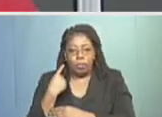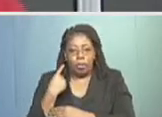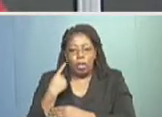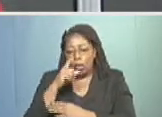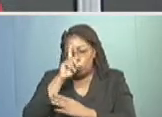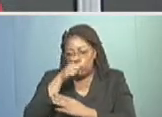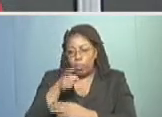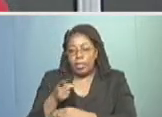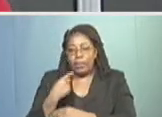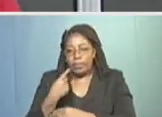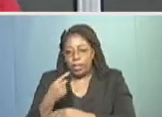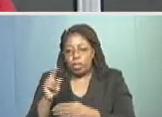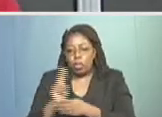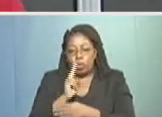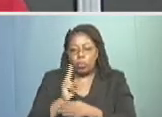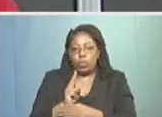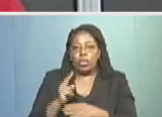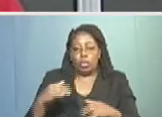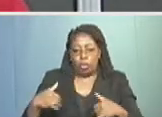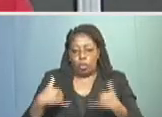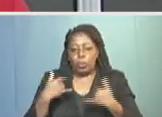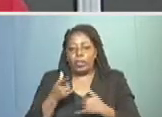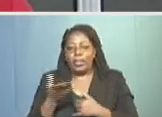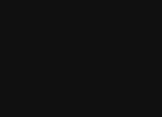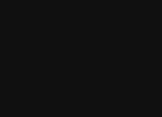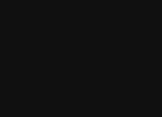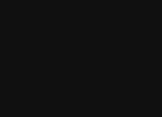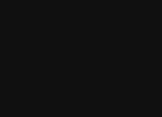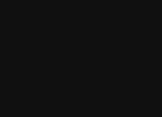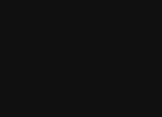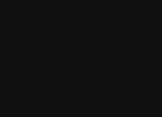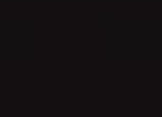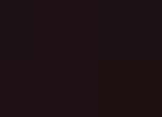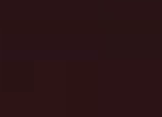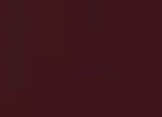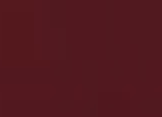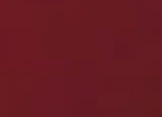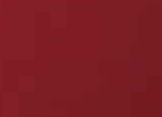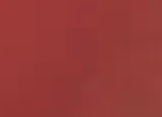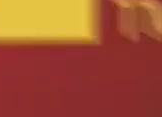wisdom. Use the young, the youth, their talent.